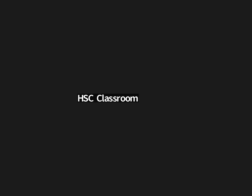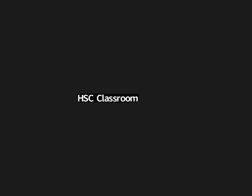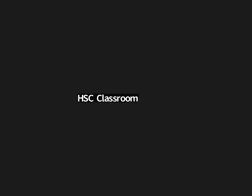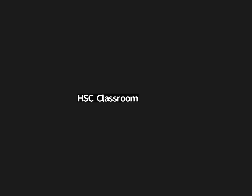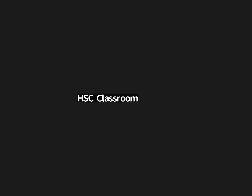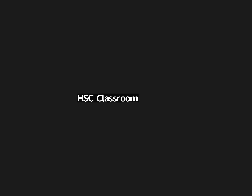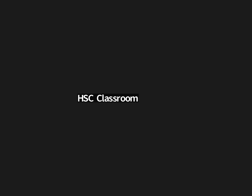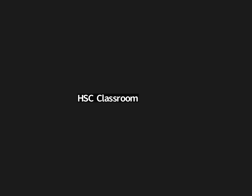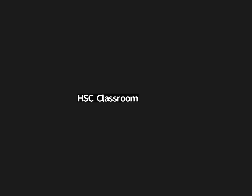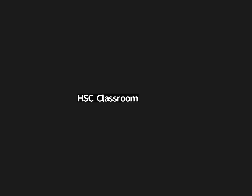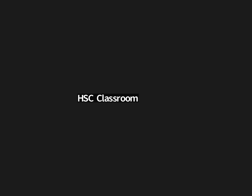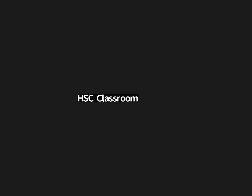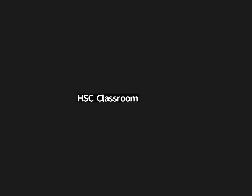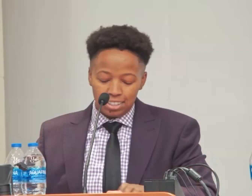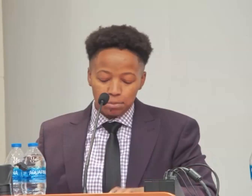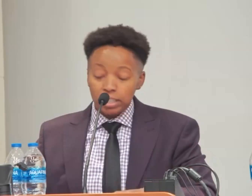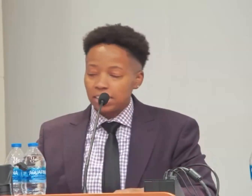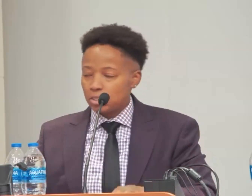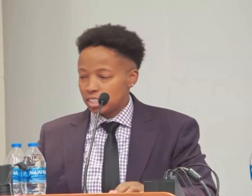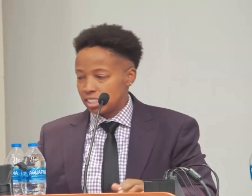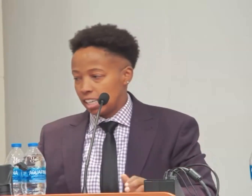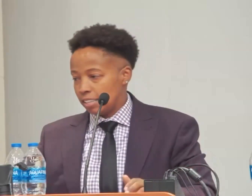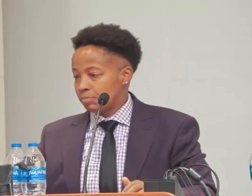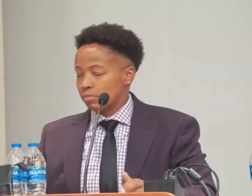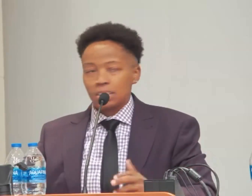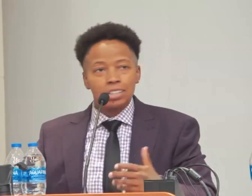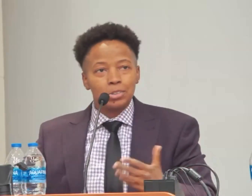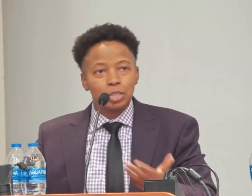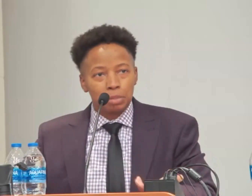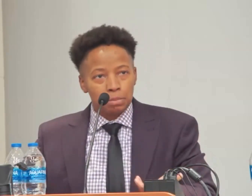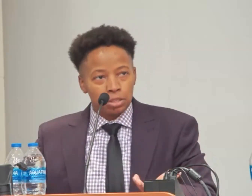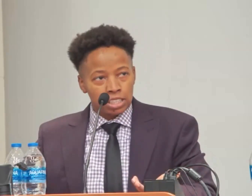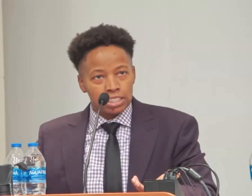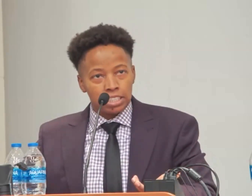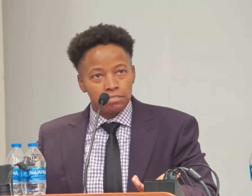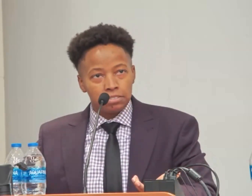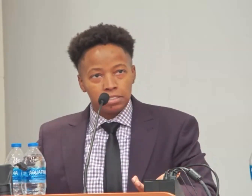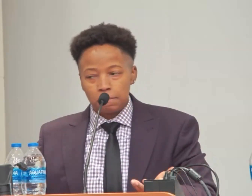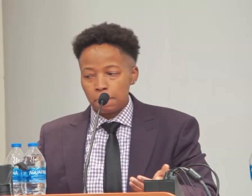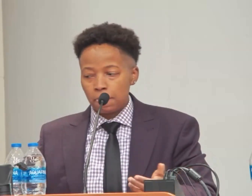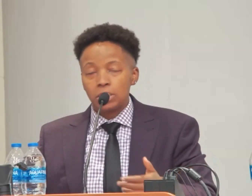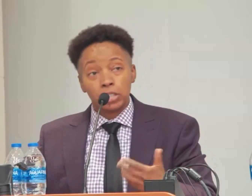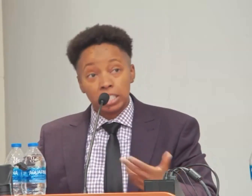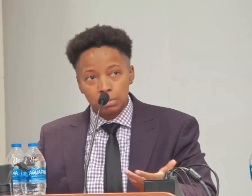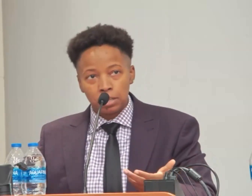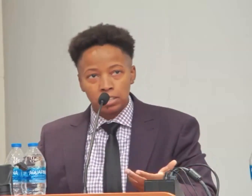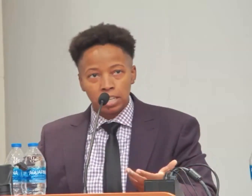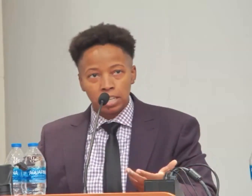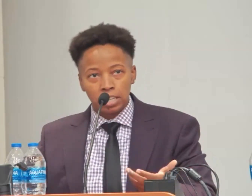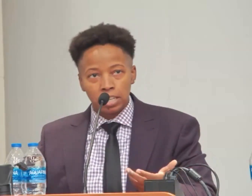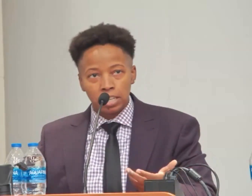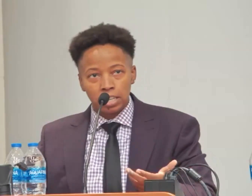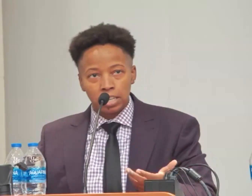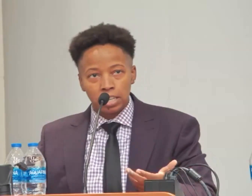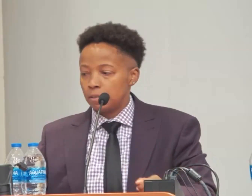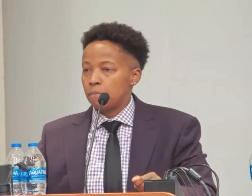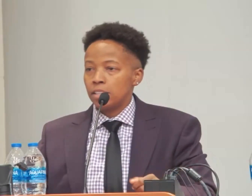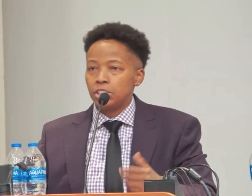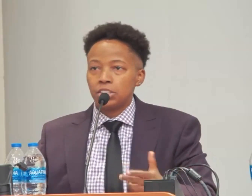I like this. So the breaking news is that queer people are not safe. Trans people are not